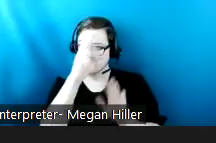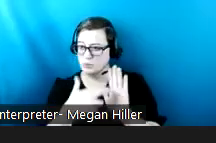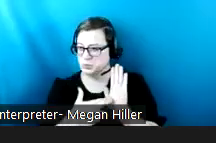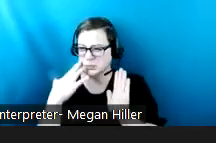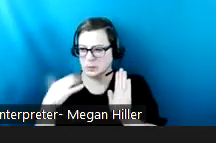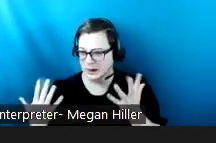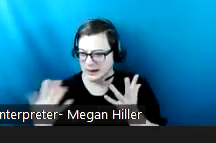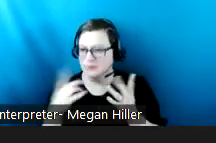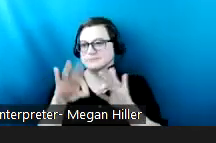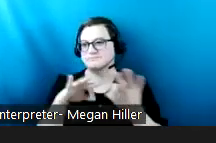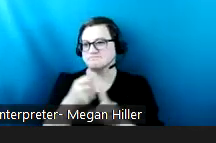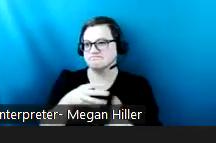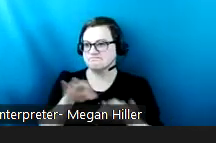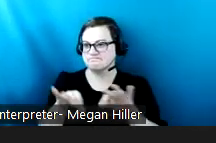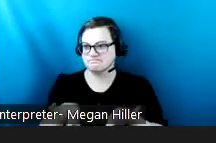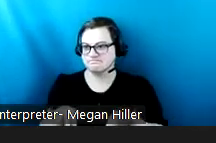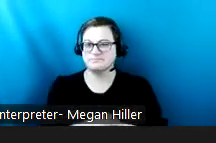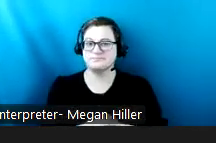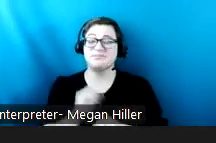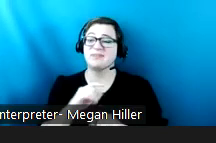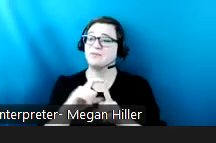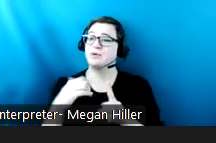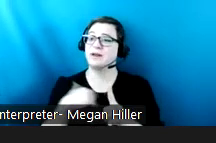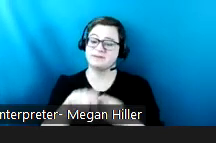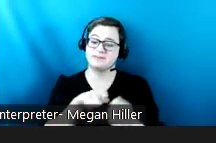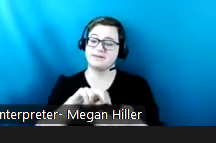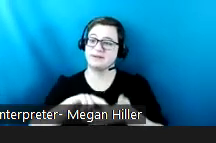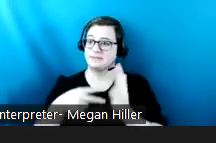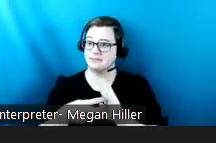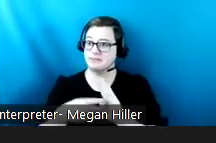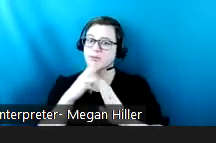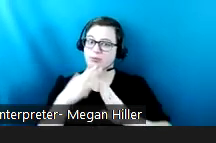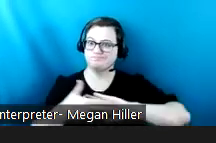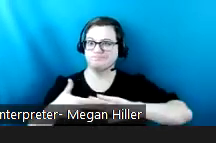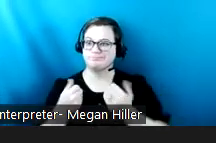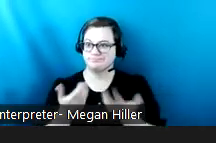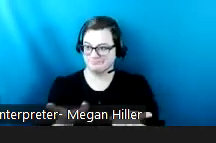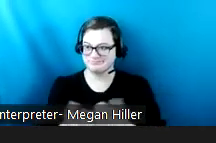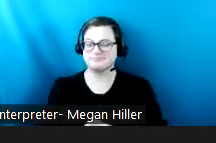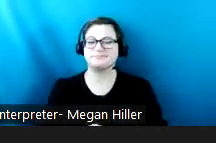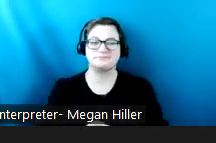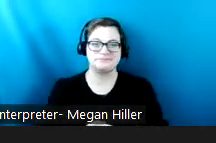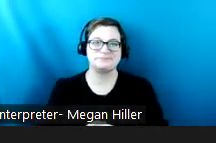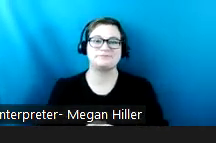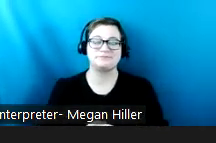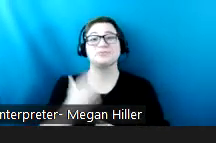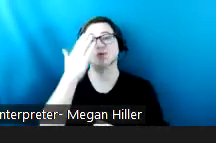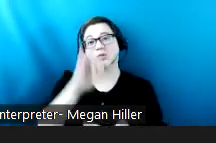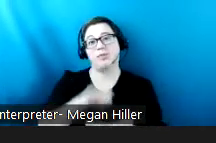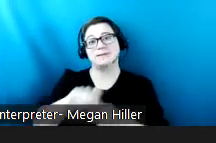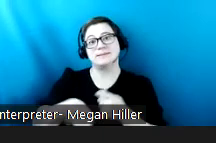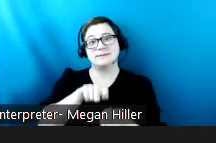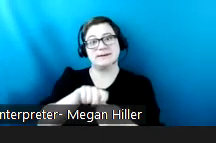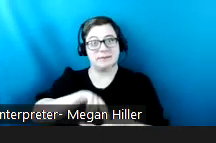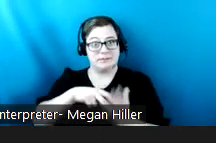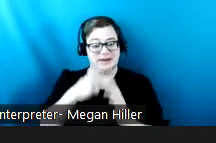volume. If a word has a specific meaning in the rule volume, it's going to be defined here. Knowing the specific meaning of the words